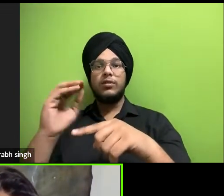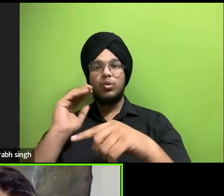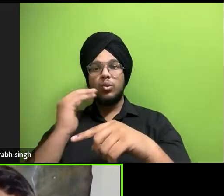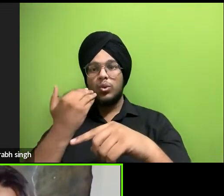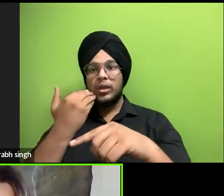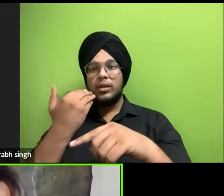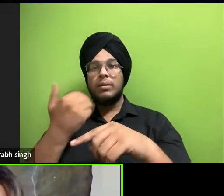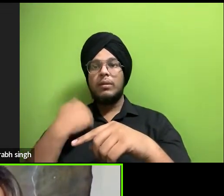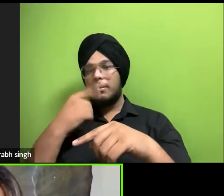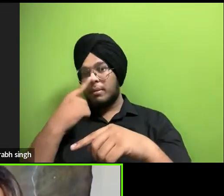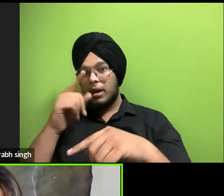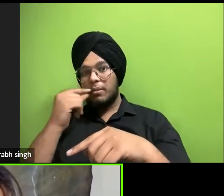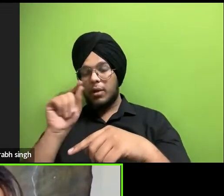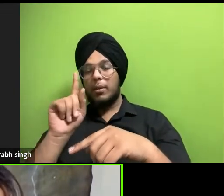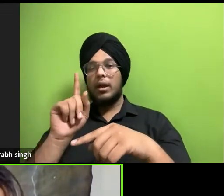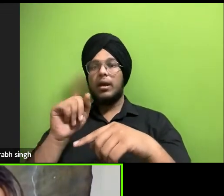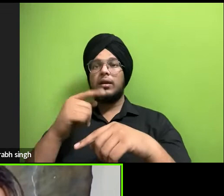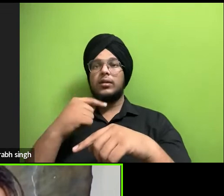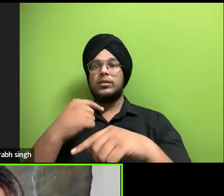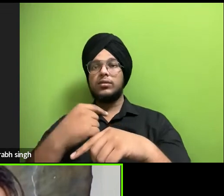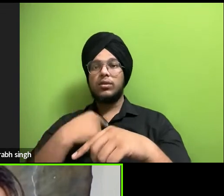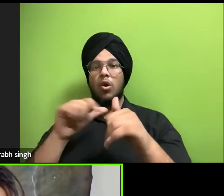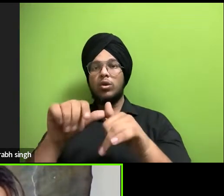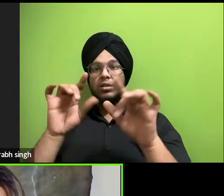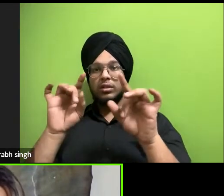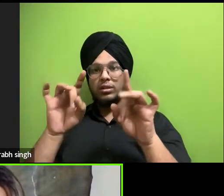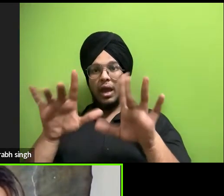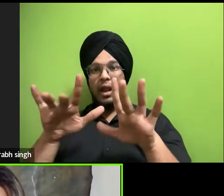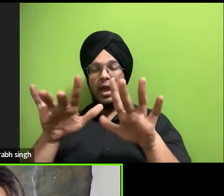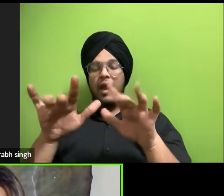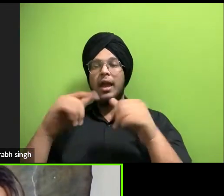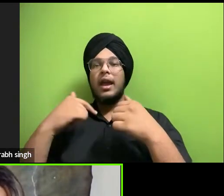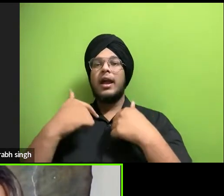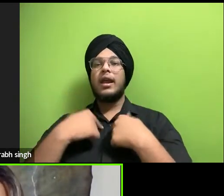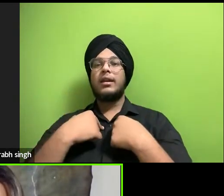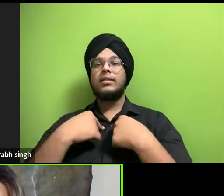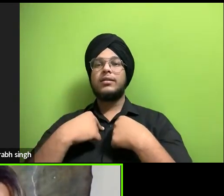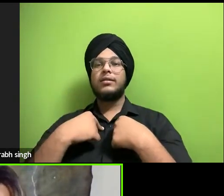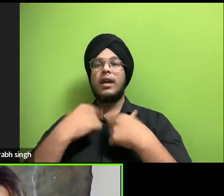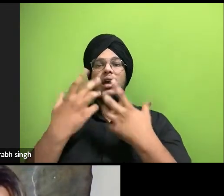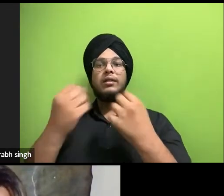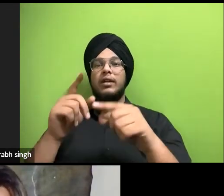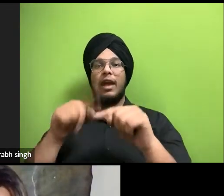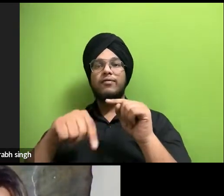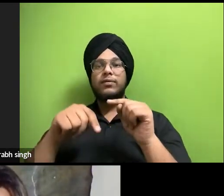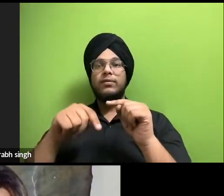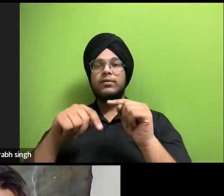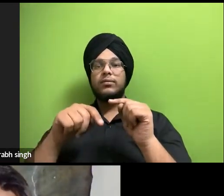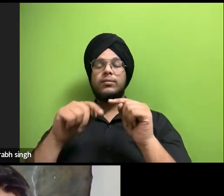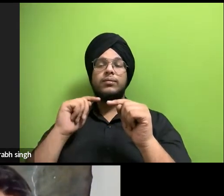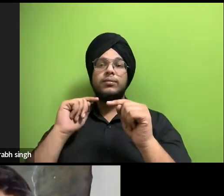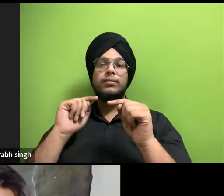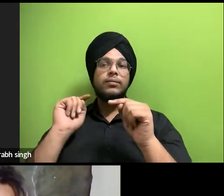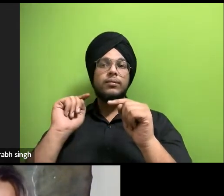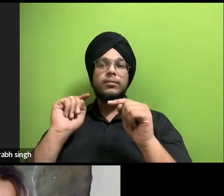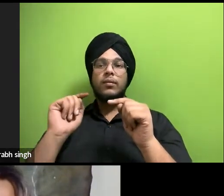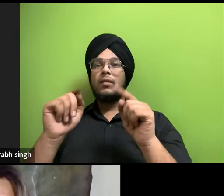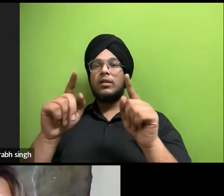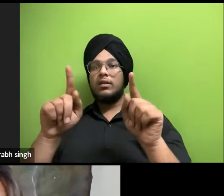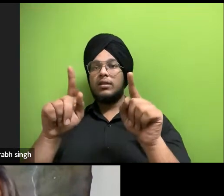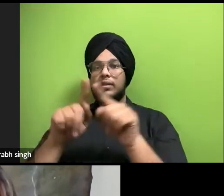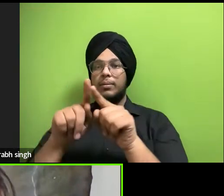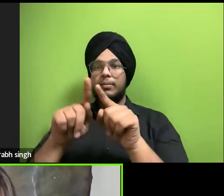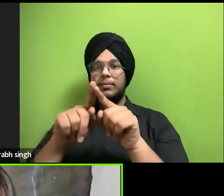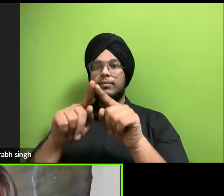my parents migrated to Australia in 1974, as a result of